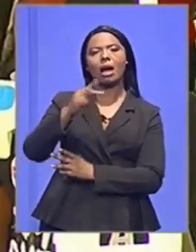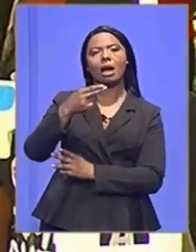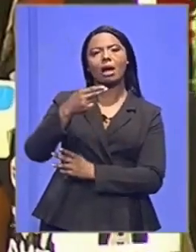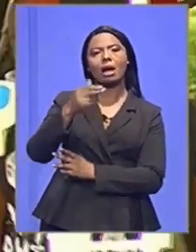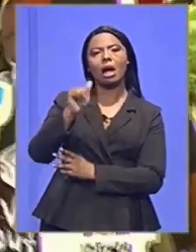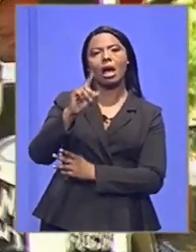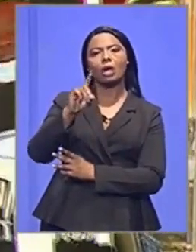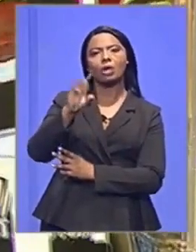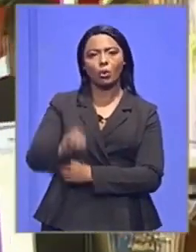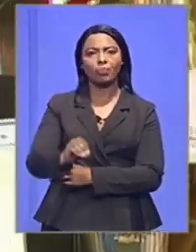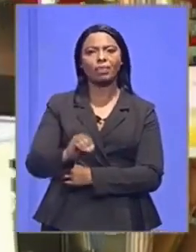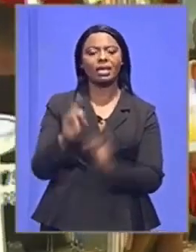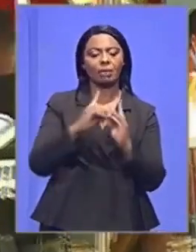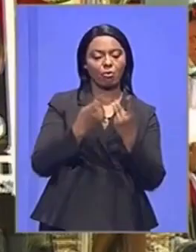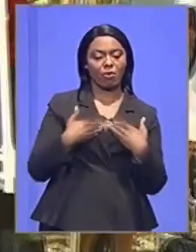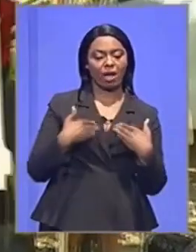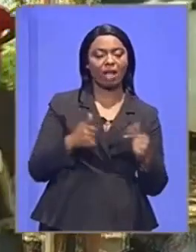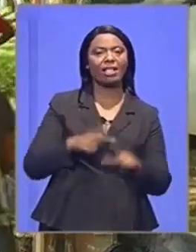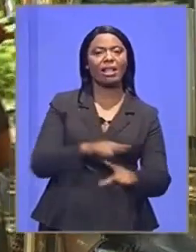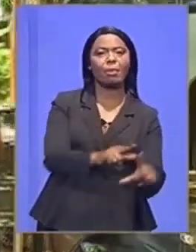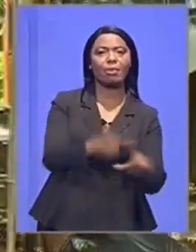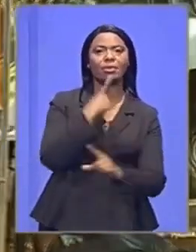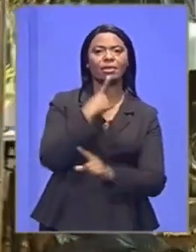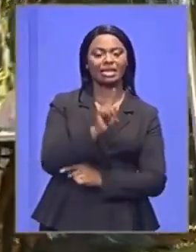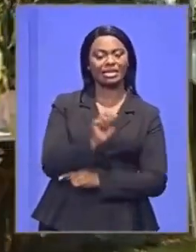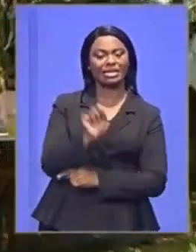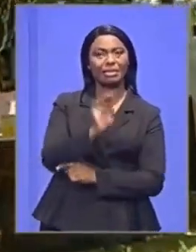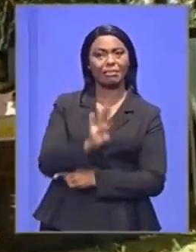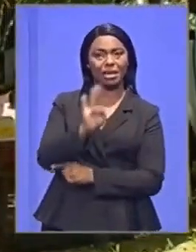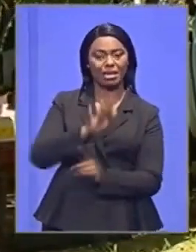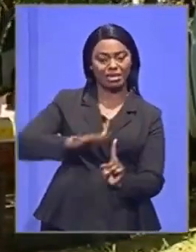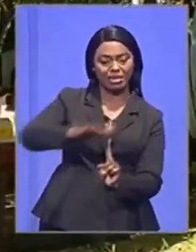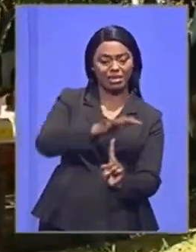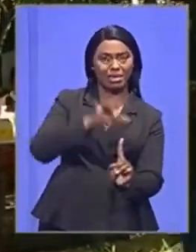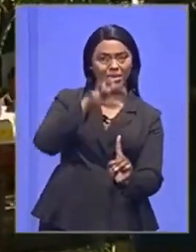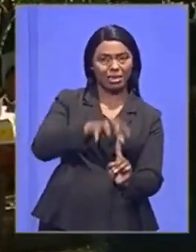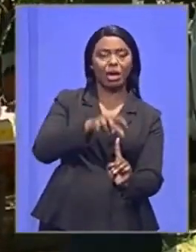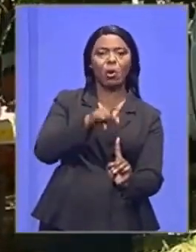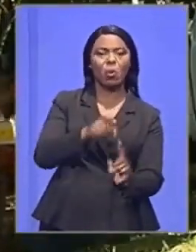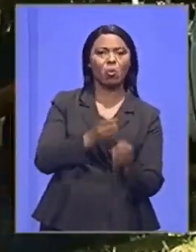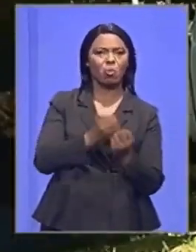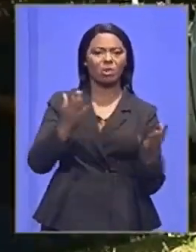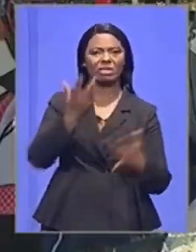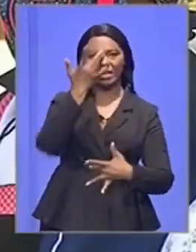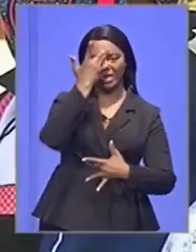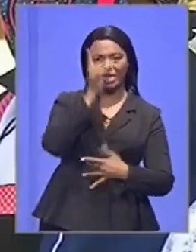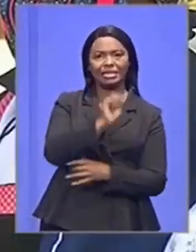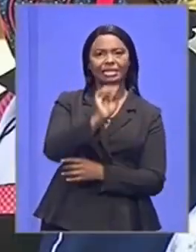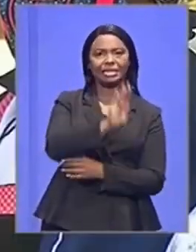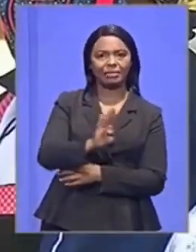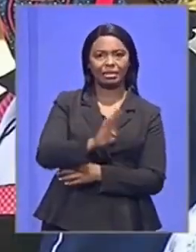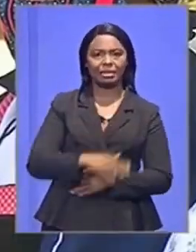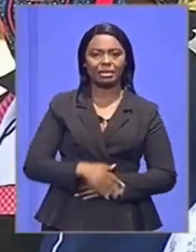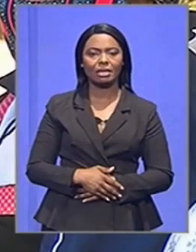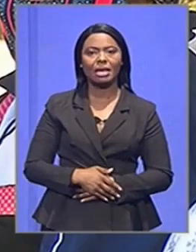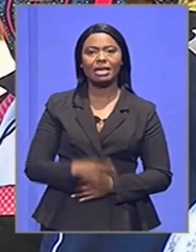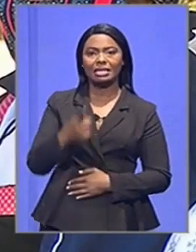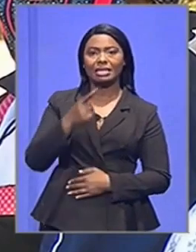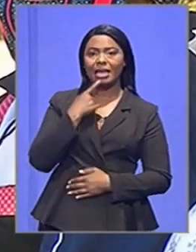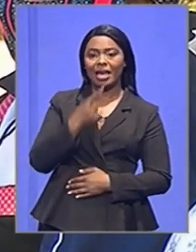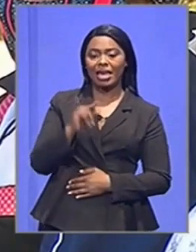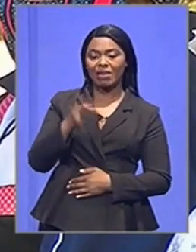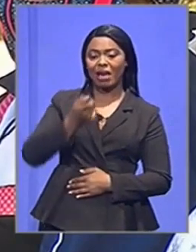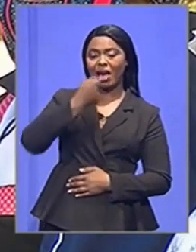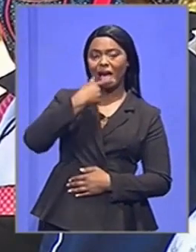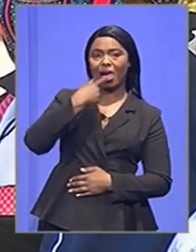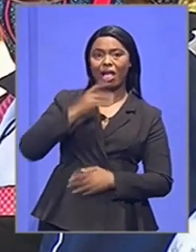maphelo ka Limpopo e re selete se ke fao bolwetse bja mafahla bo ikepetšego gona ka profenseng ya Limpopo. E re batho bao ba tlogelago meriana ya